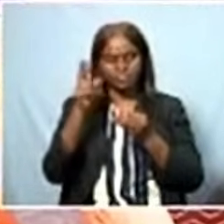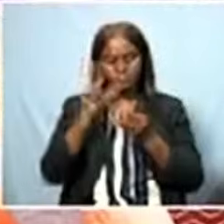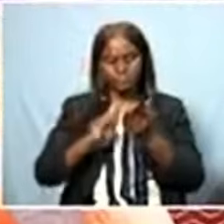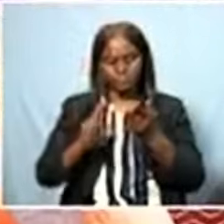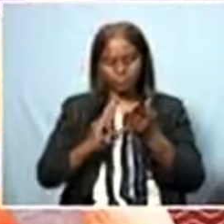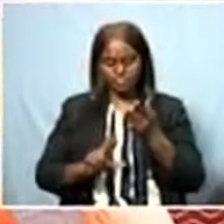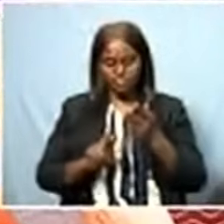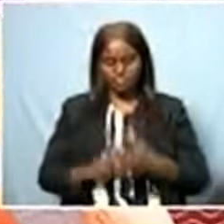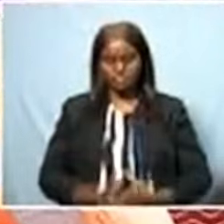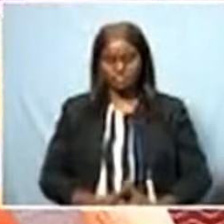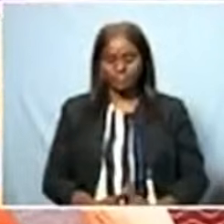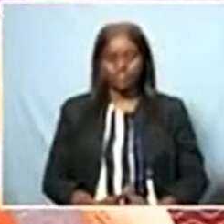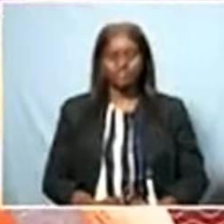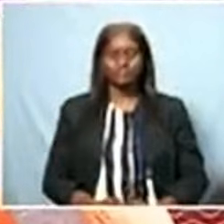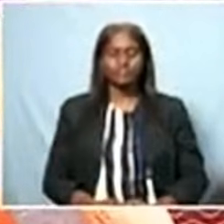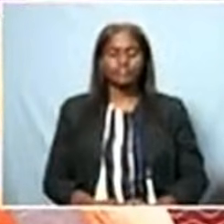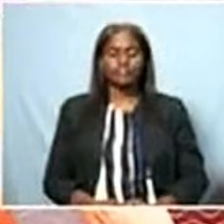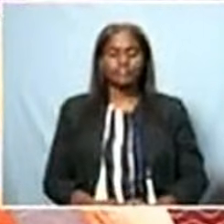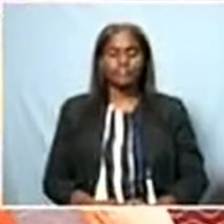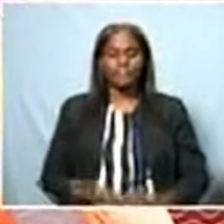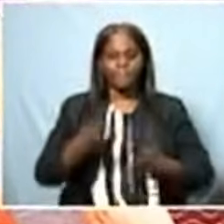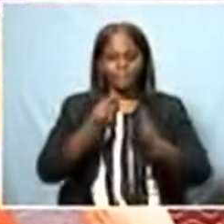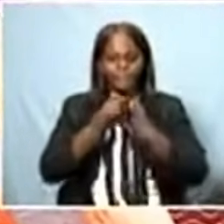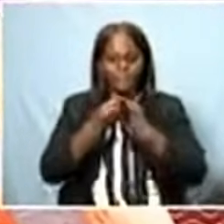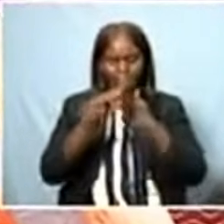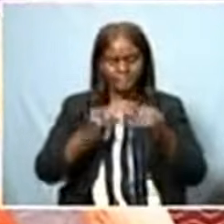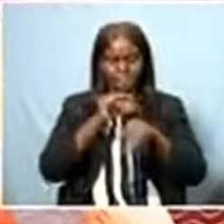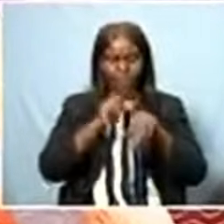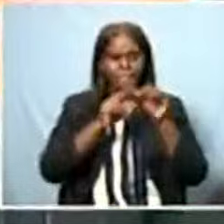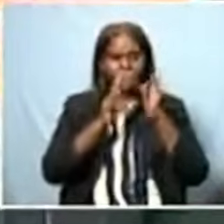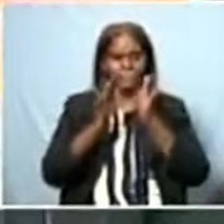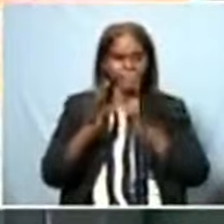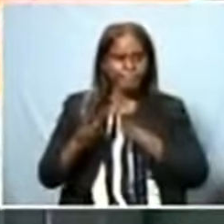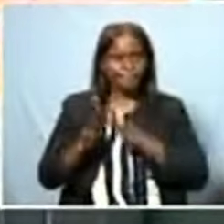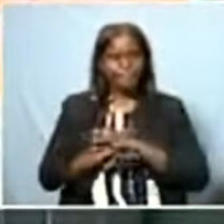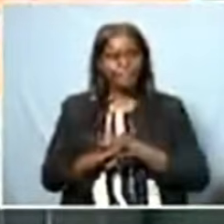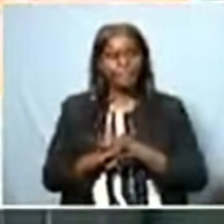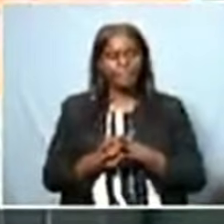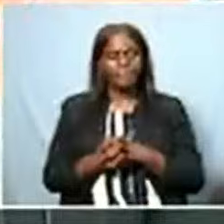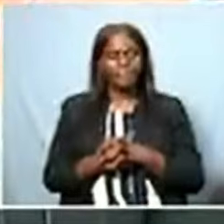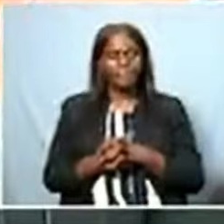reading. The Honorable Minister of Finance and National Planning.